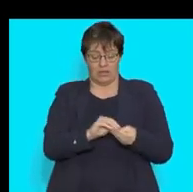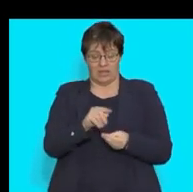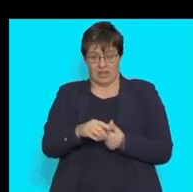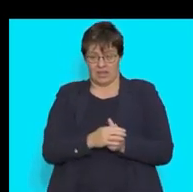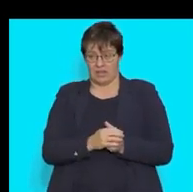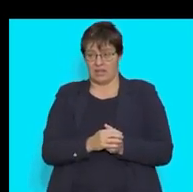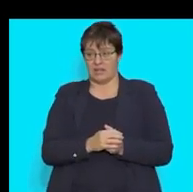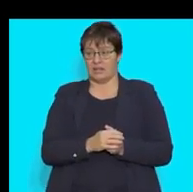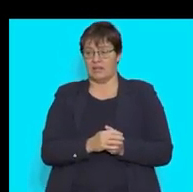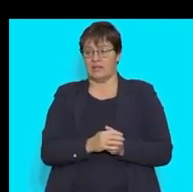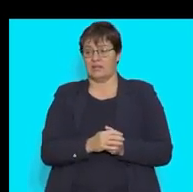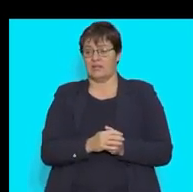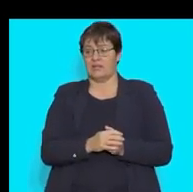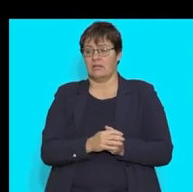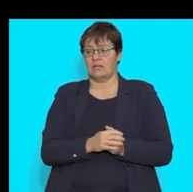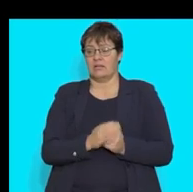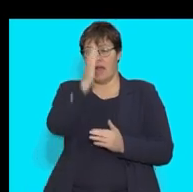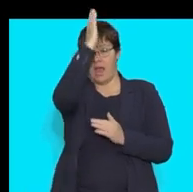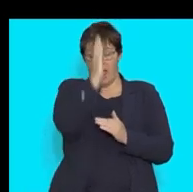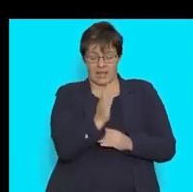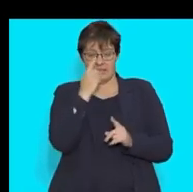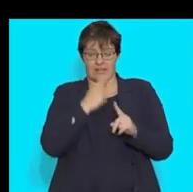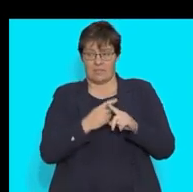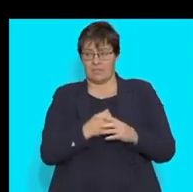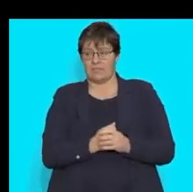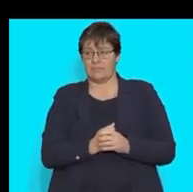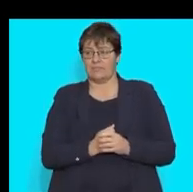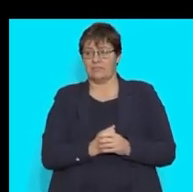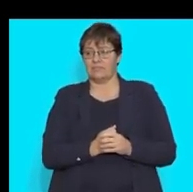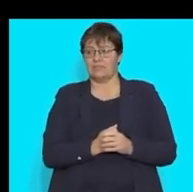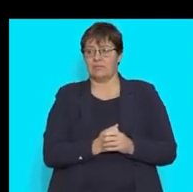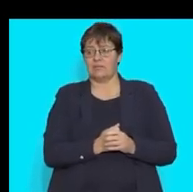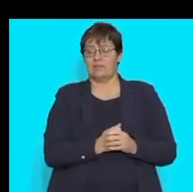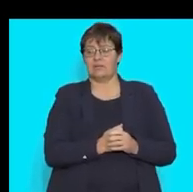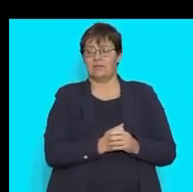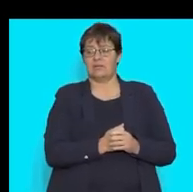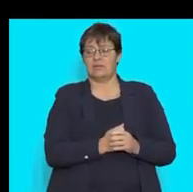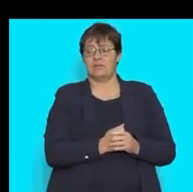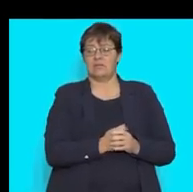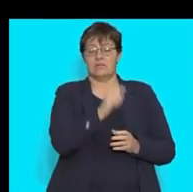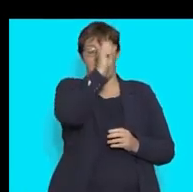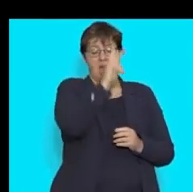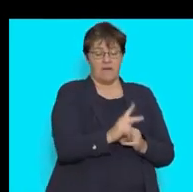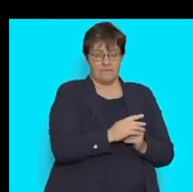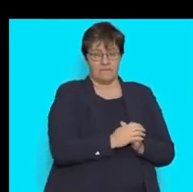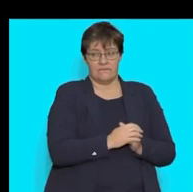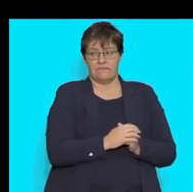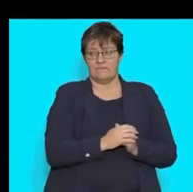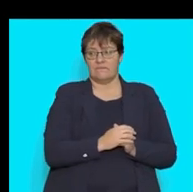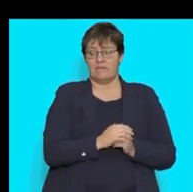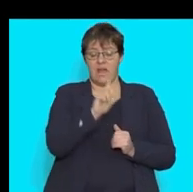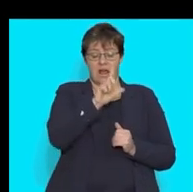together, and then take the height and multiply it. So the area of the trapezium is going to be the average, it's half